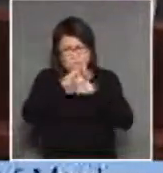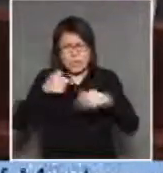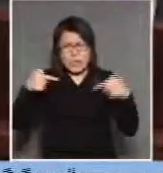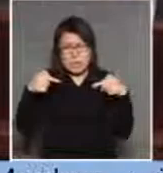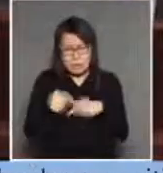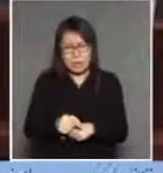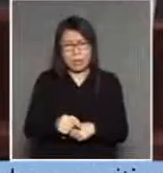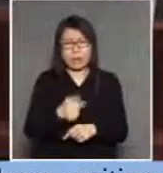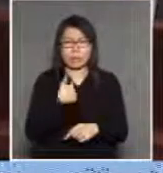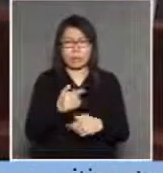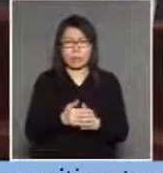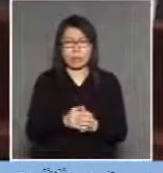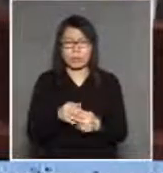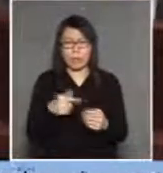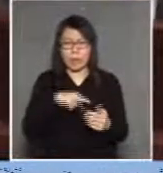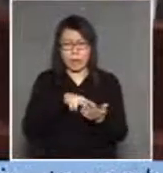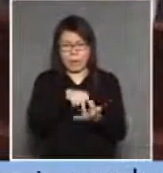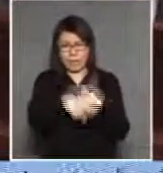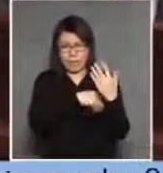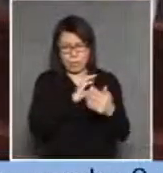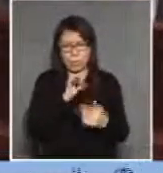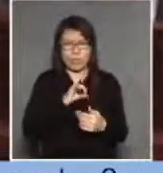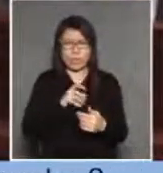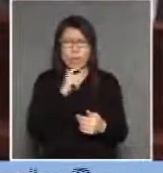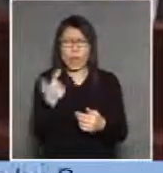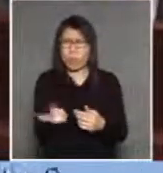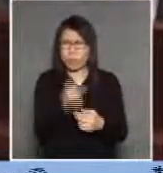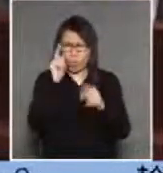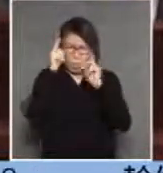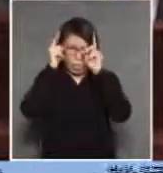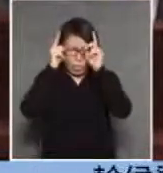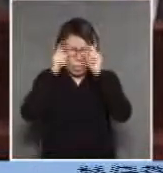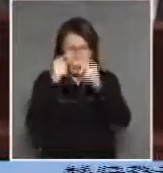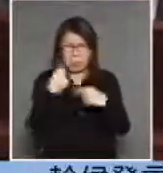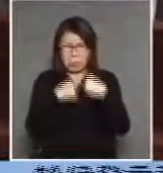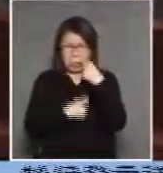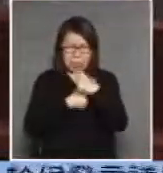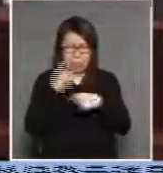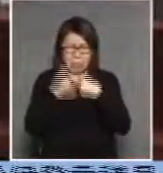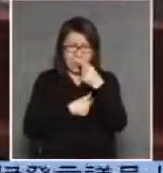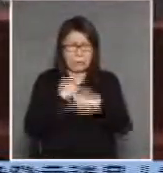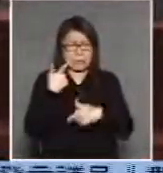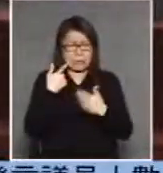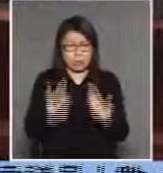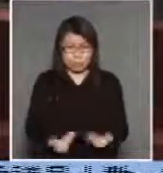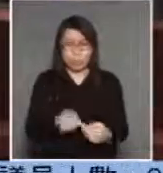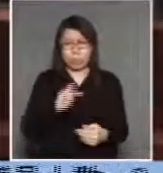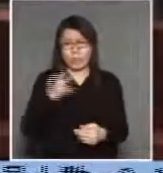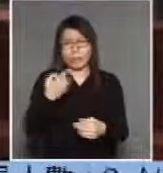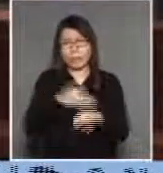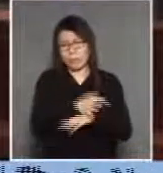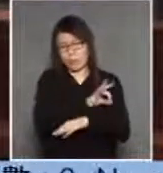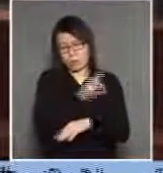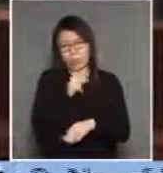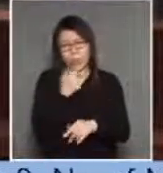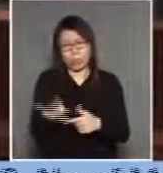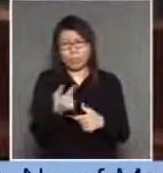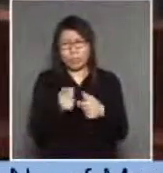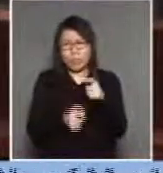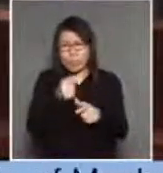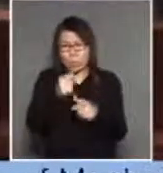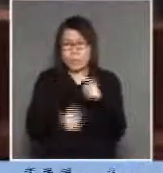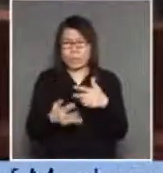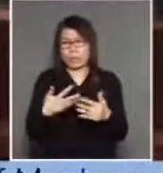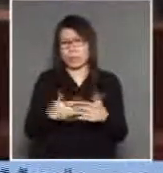their misunderstanding, allow them to express their opinions. We have